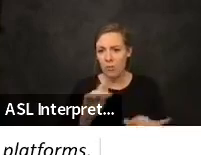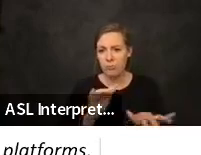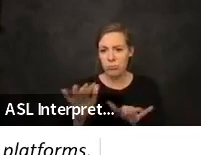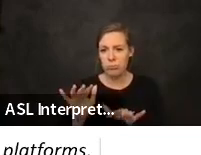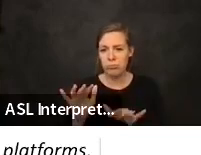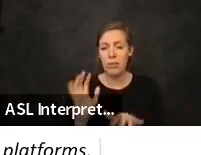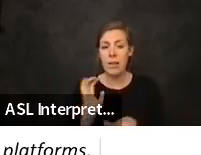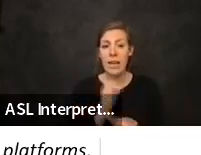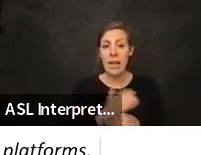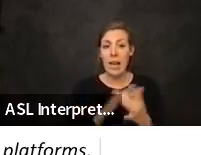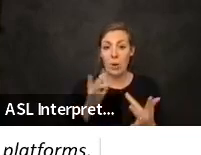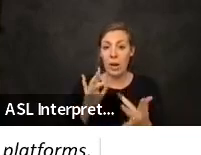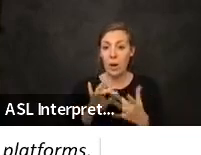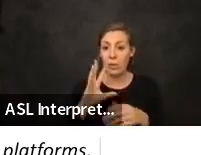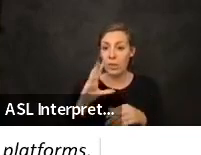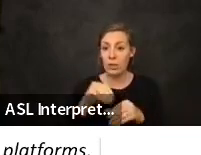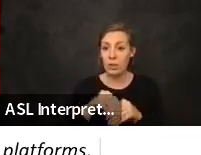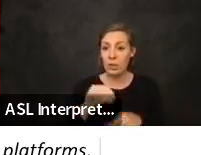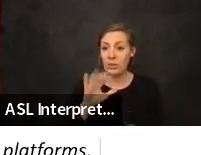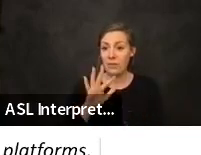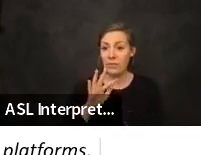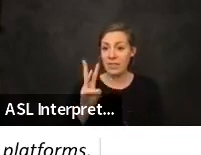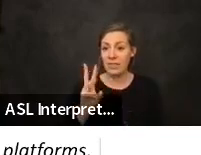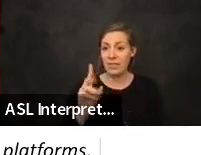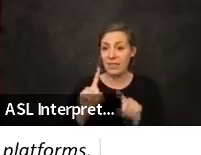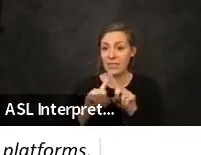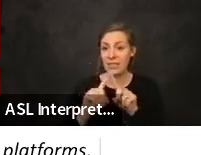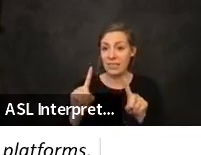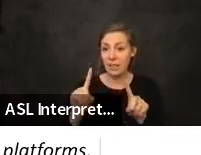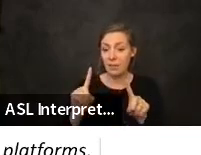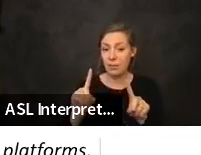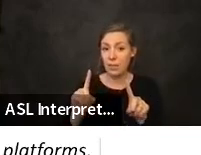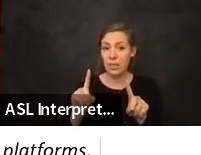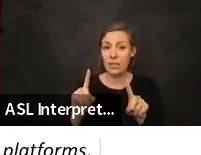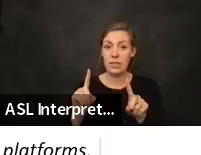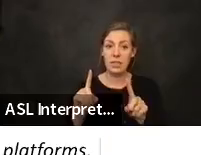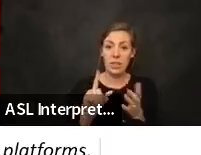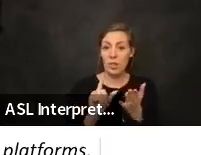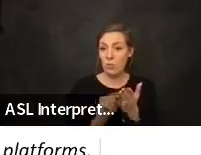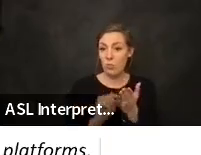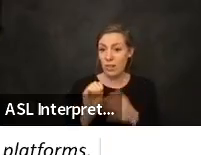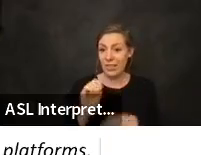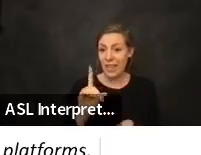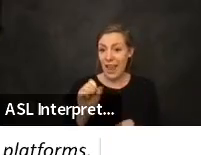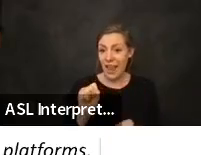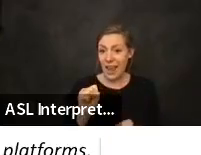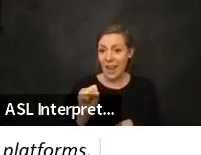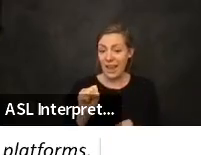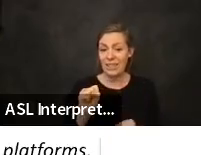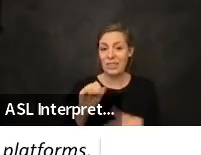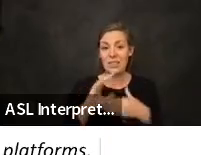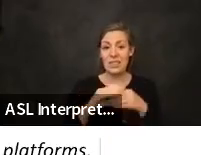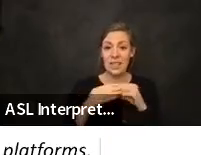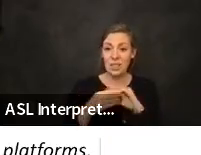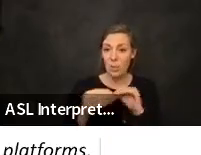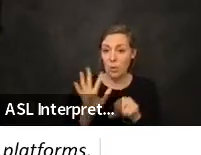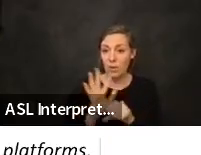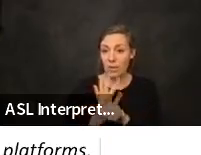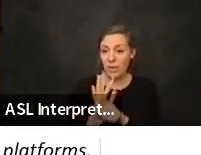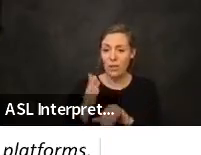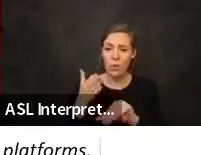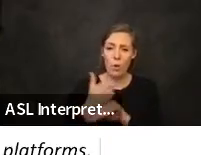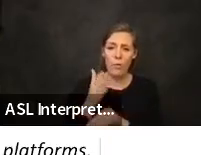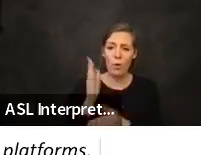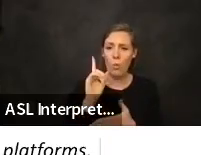outreach has included 56 different media print ads, 34 testimonial videos, more than 1,000 flyers